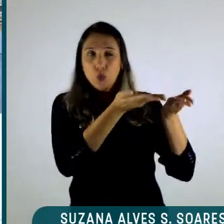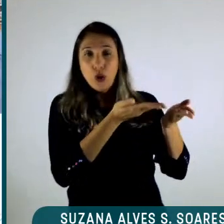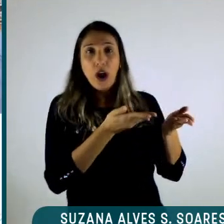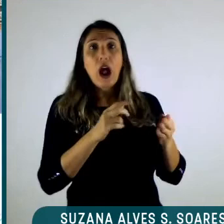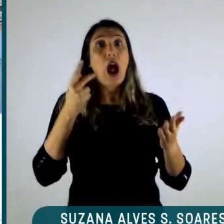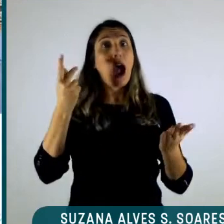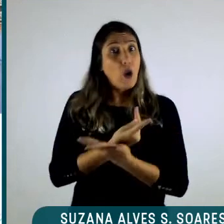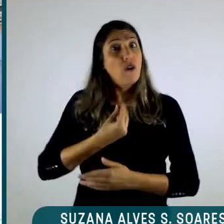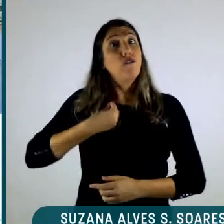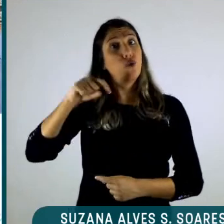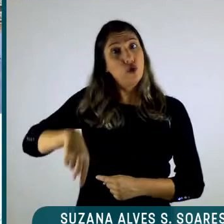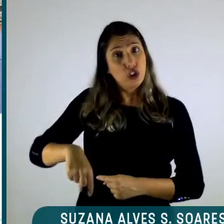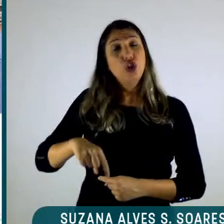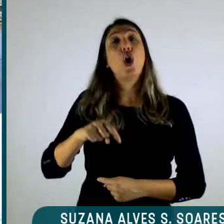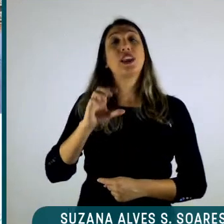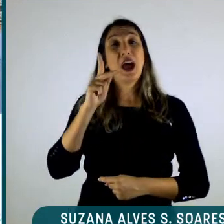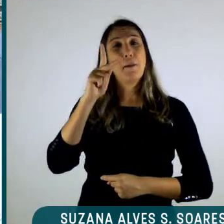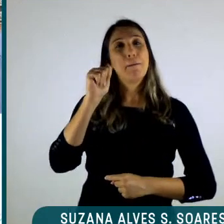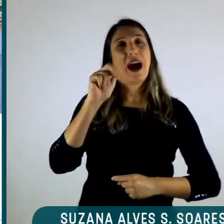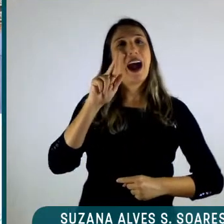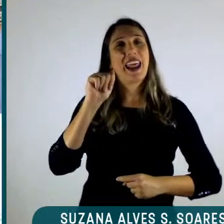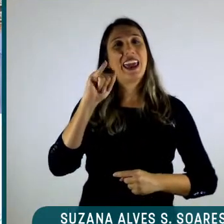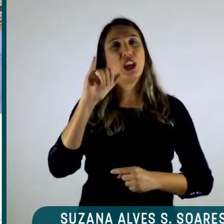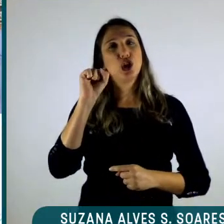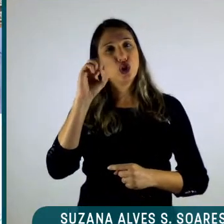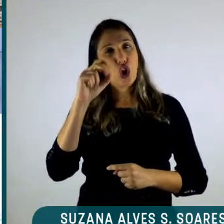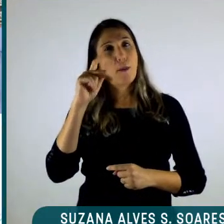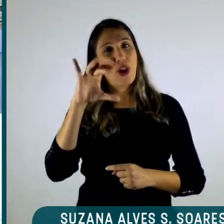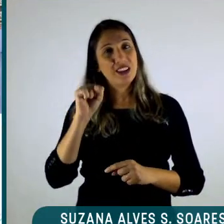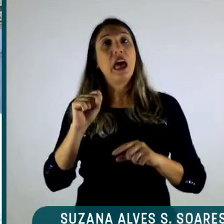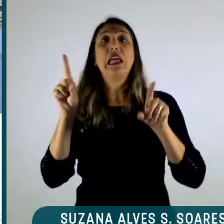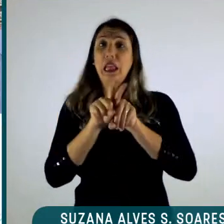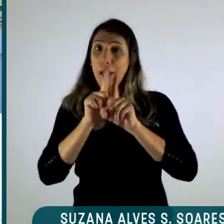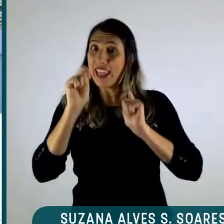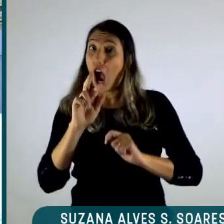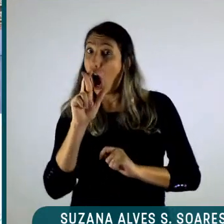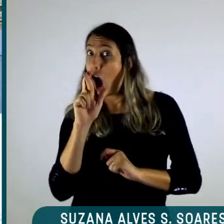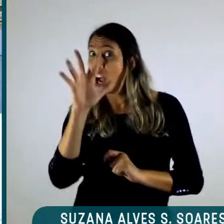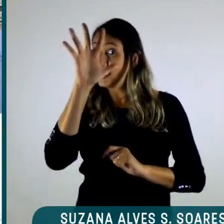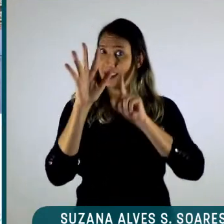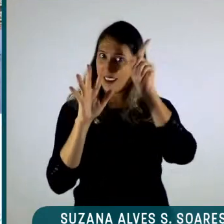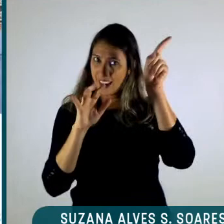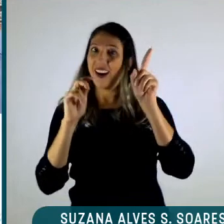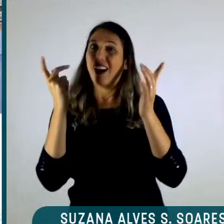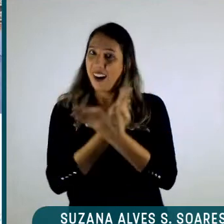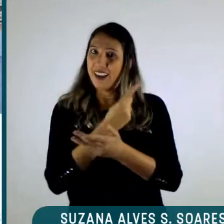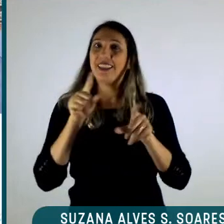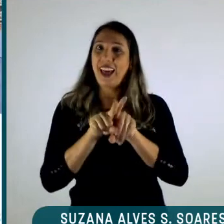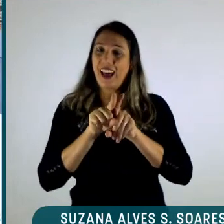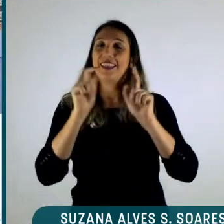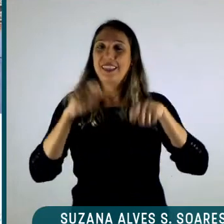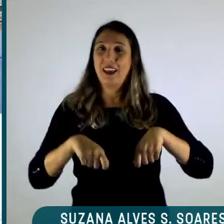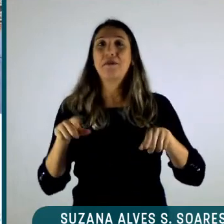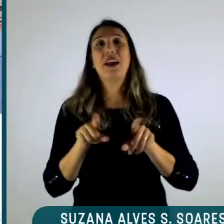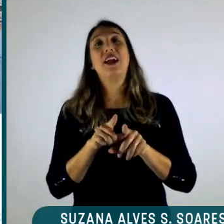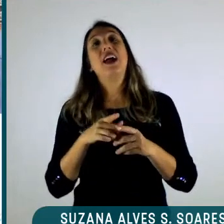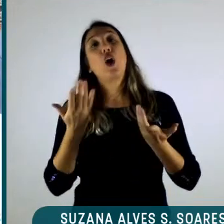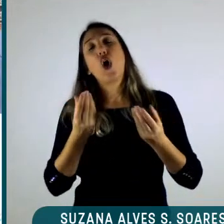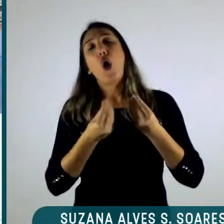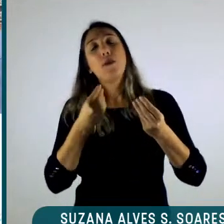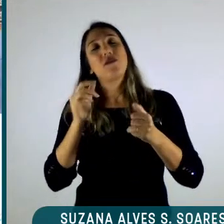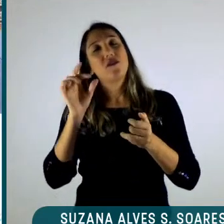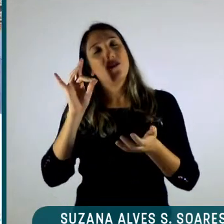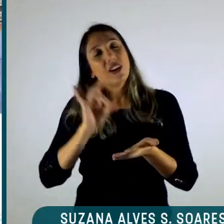more careful with. So what's happening in Paraisópolis, we can also do that in Rocinha, because we should establish